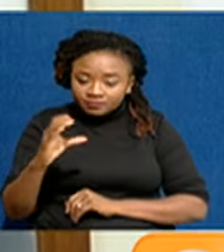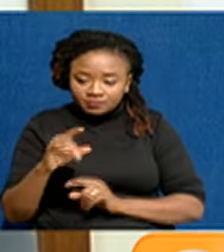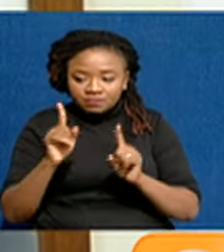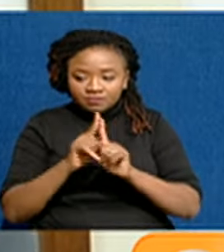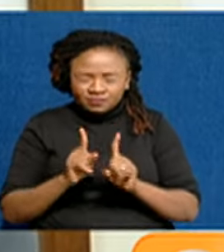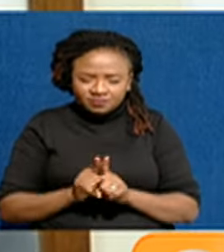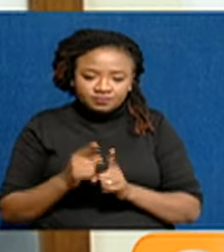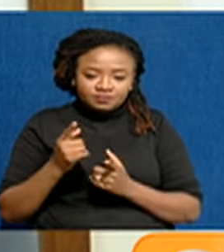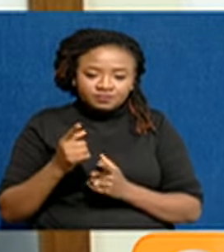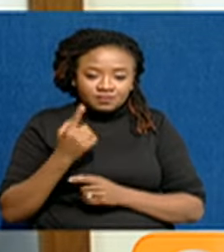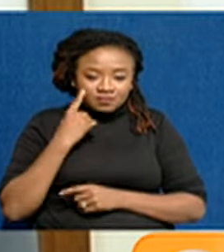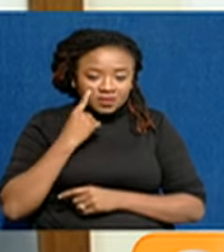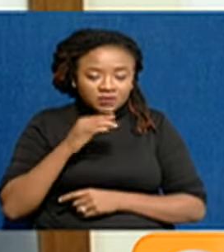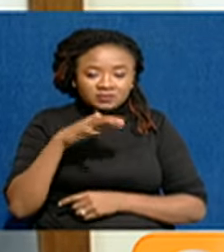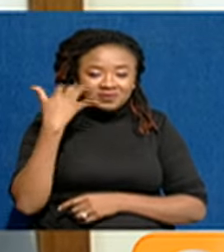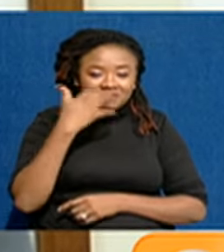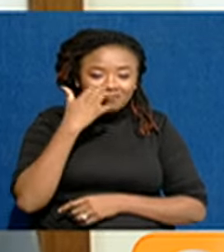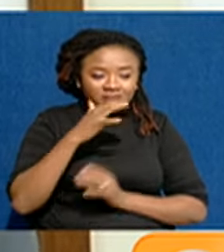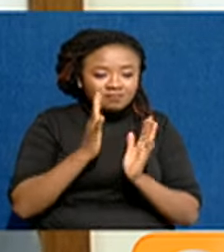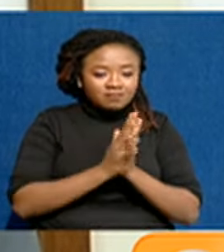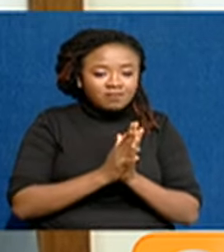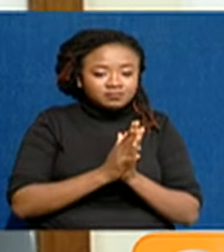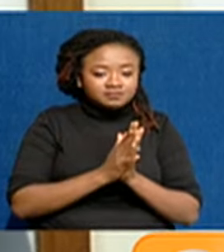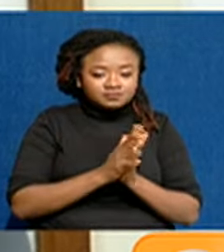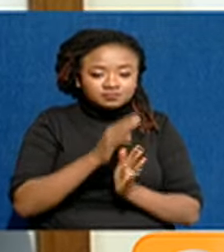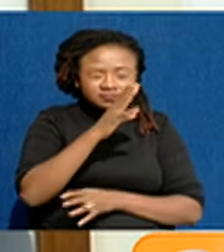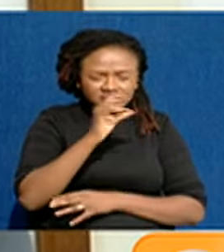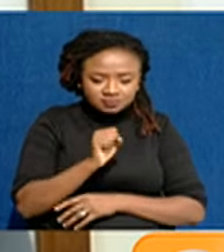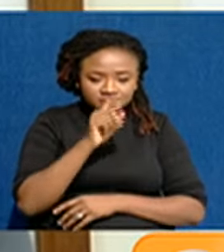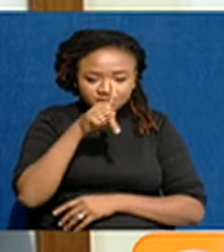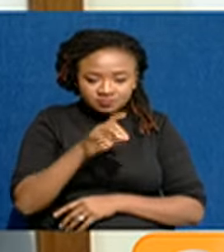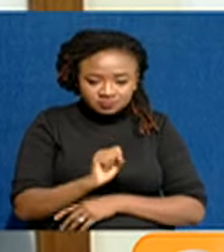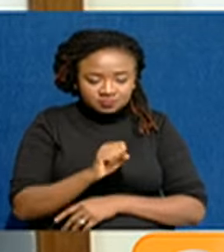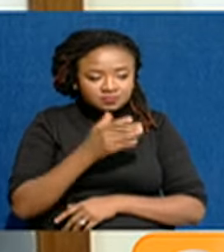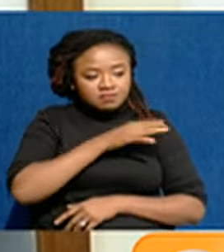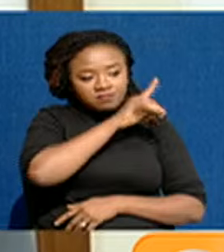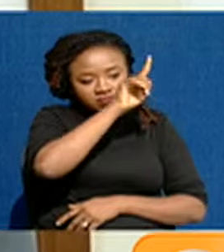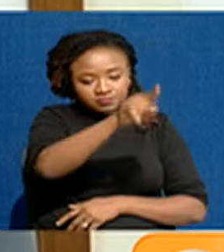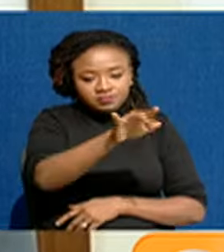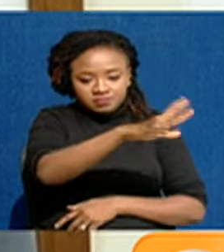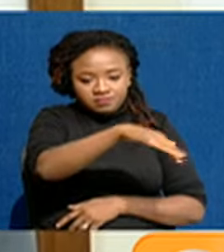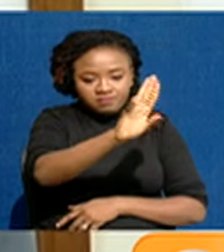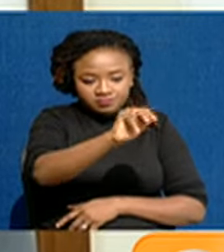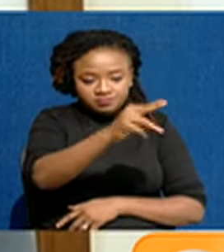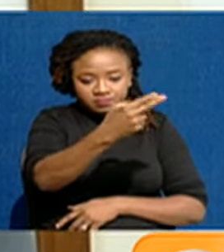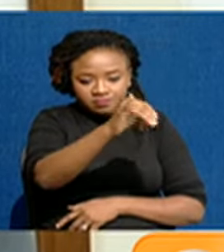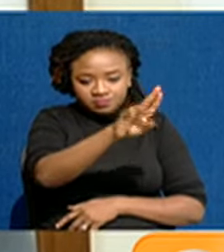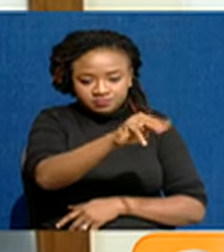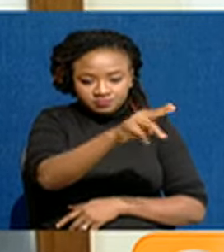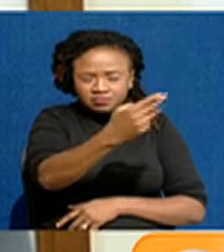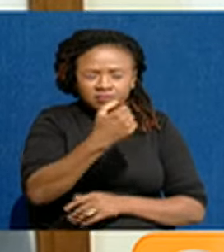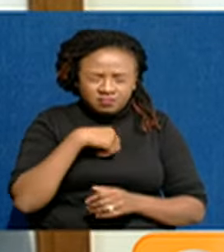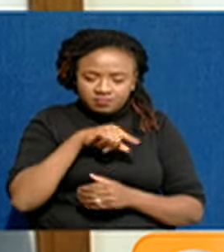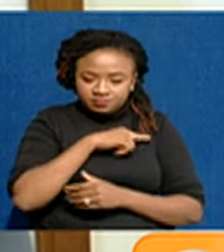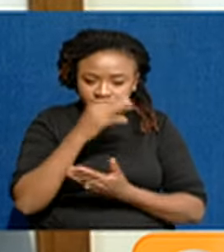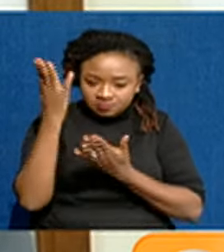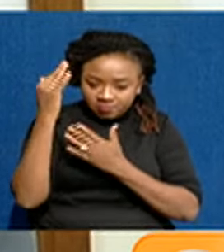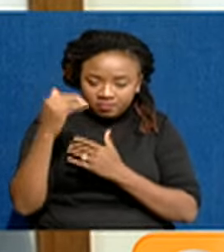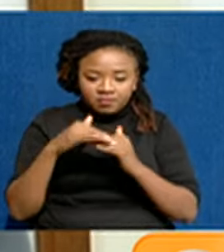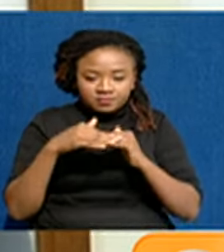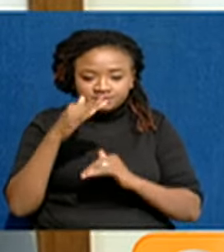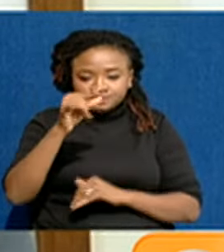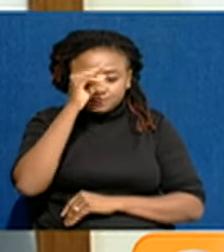deputy president in Maimahiu together with the CS Malonza yeah. and PS Kelo Harsama. We're expecting many senior government officials,